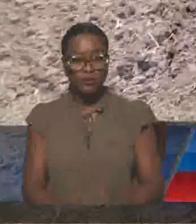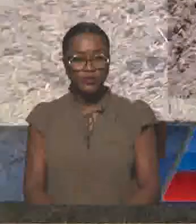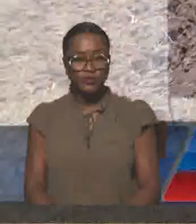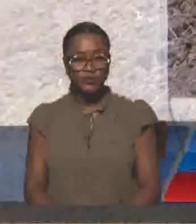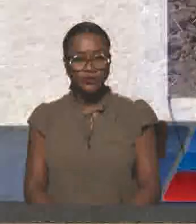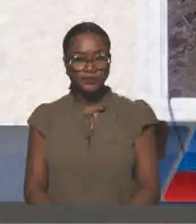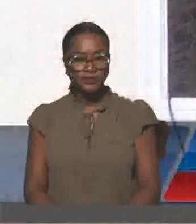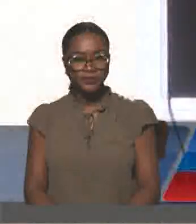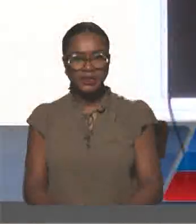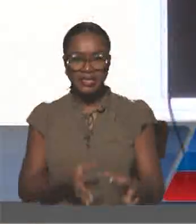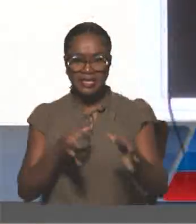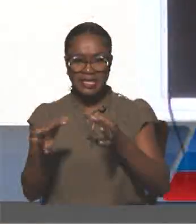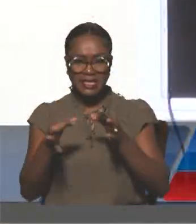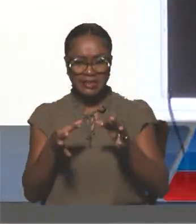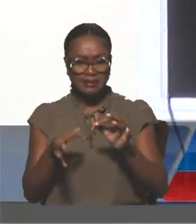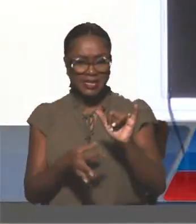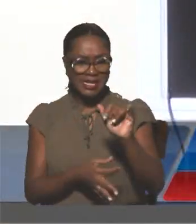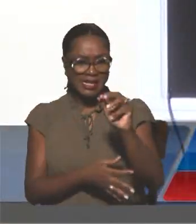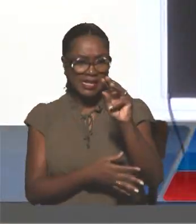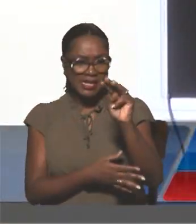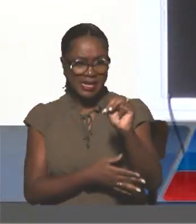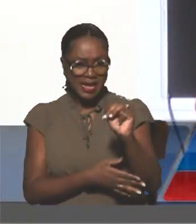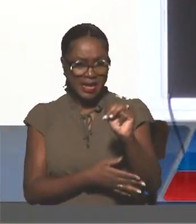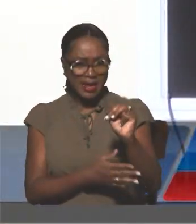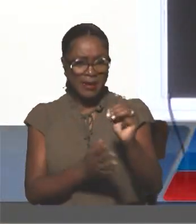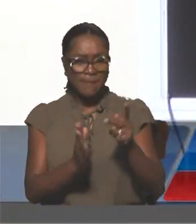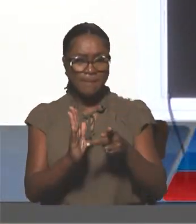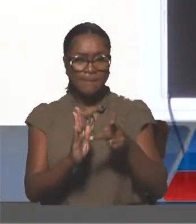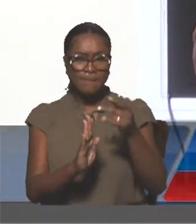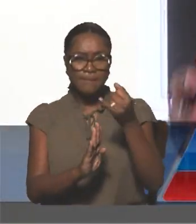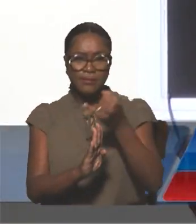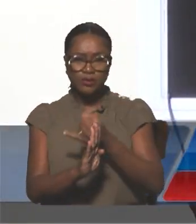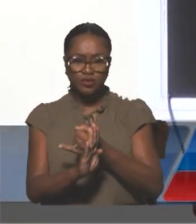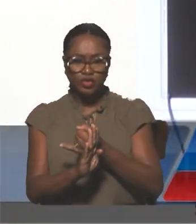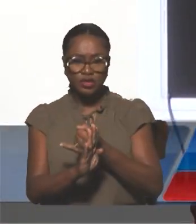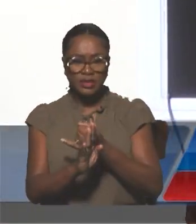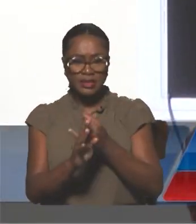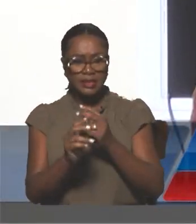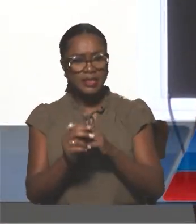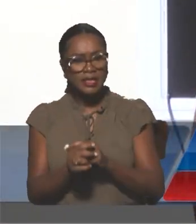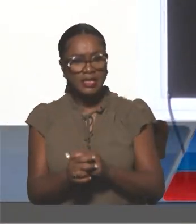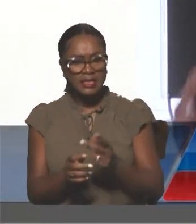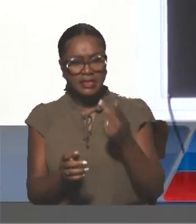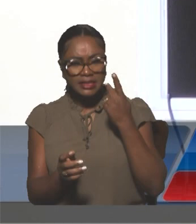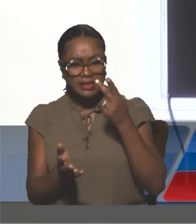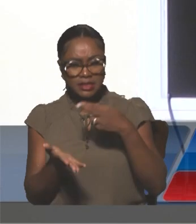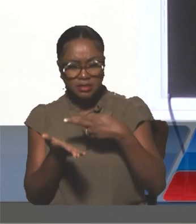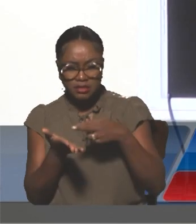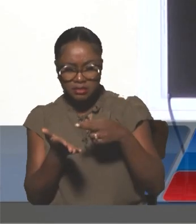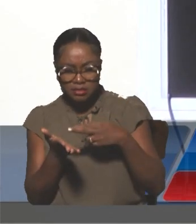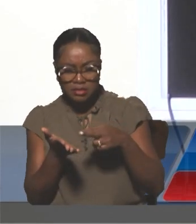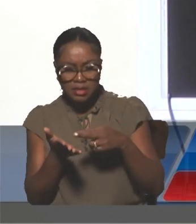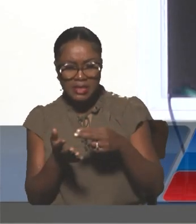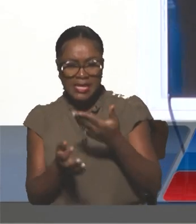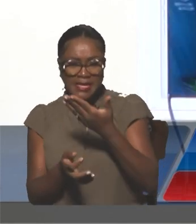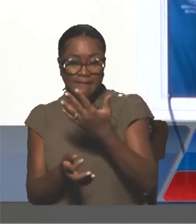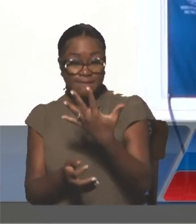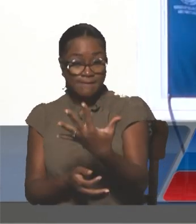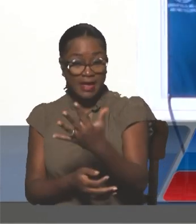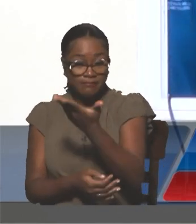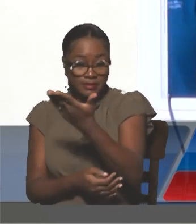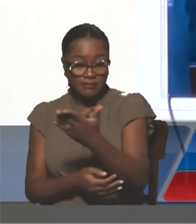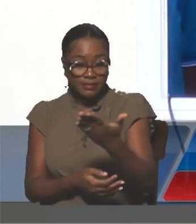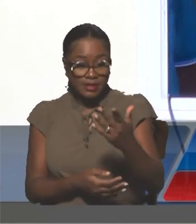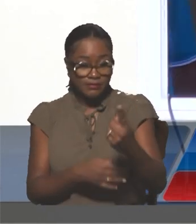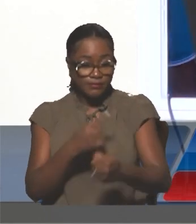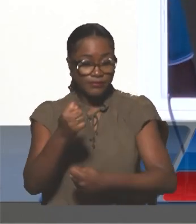Hosein explained that the yam planting project is a scientific study to compare the performance of 5 varieties of yam from